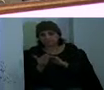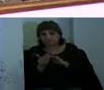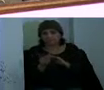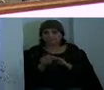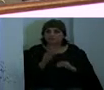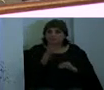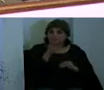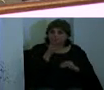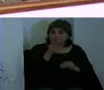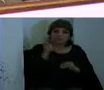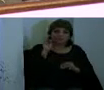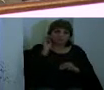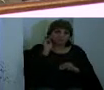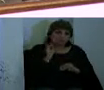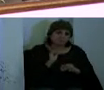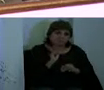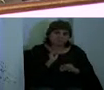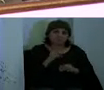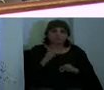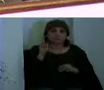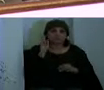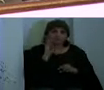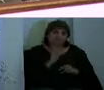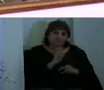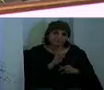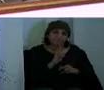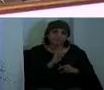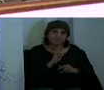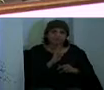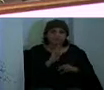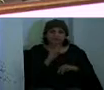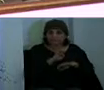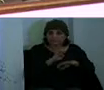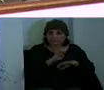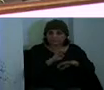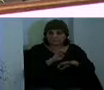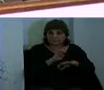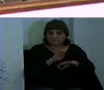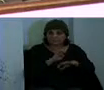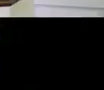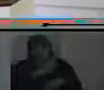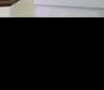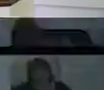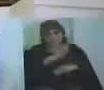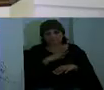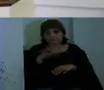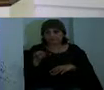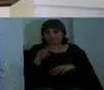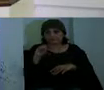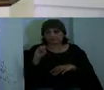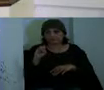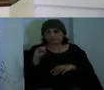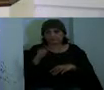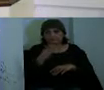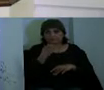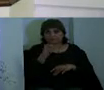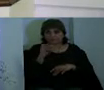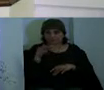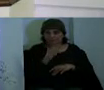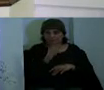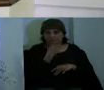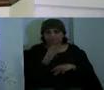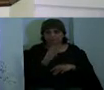a virgin, betrothed to a man whose name was Joseph. The Holy Spirit wrought the